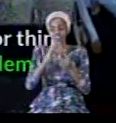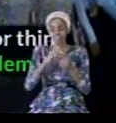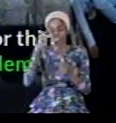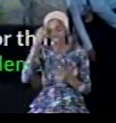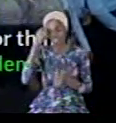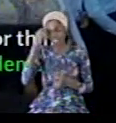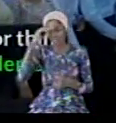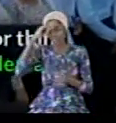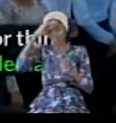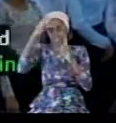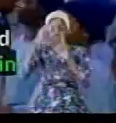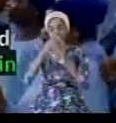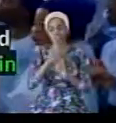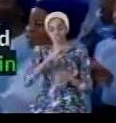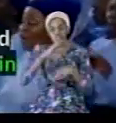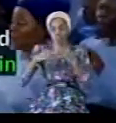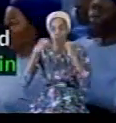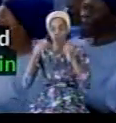Yes, I know.